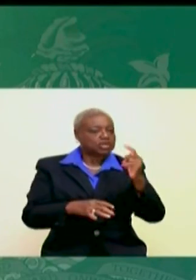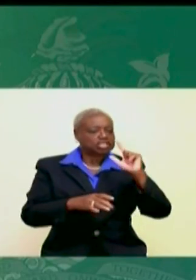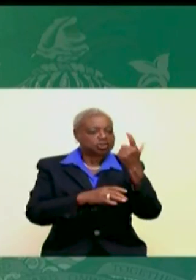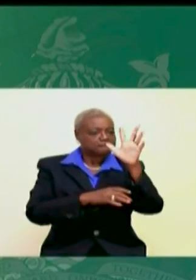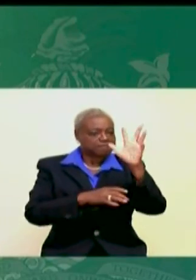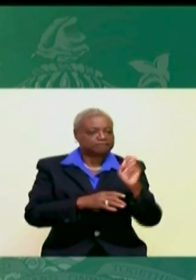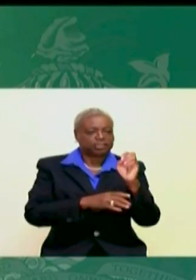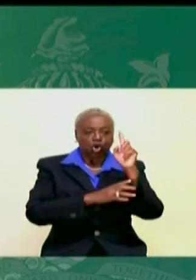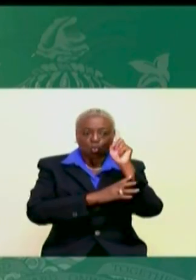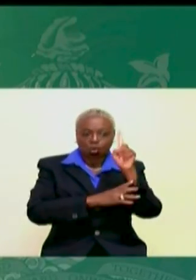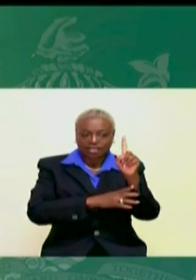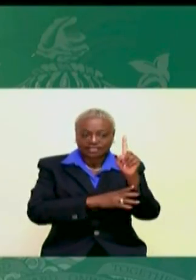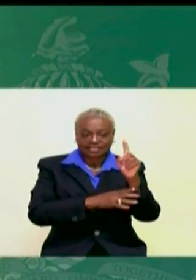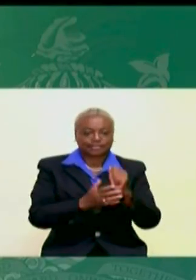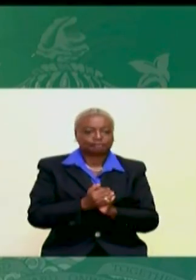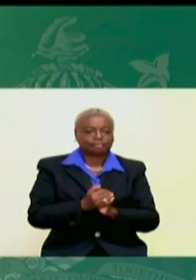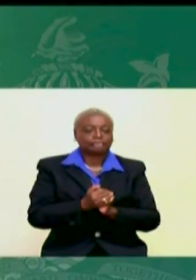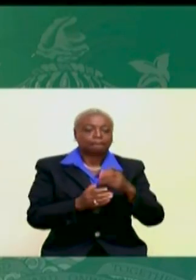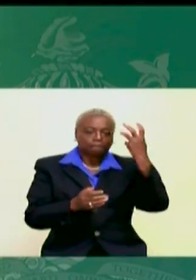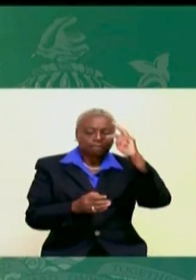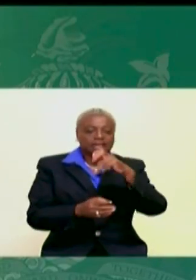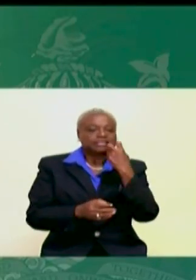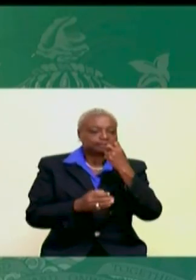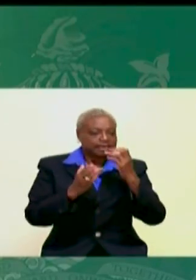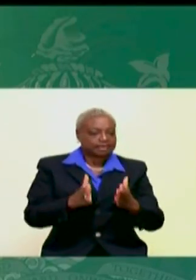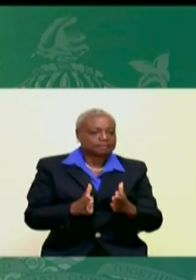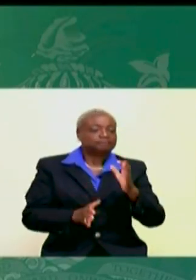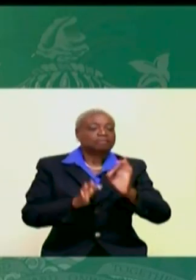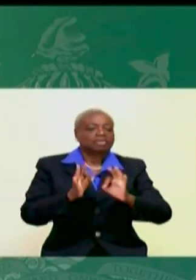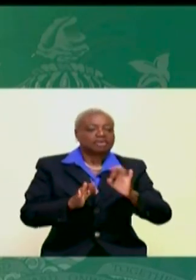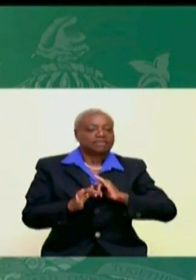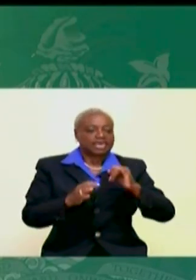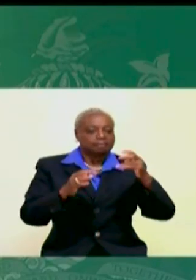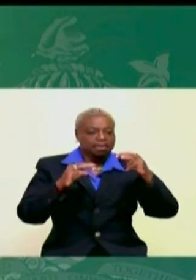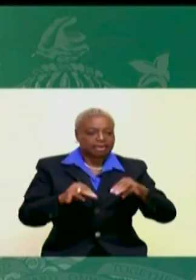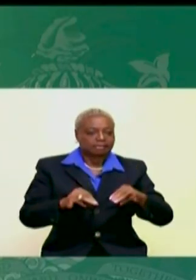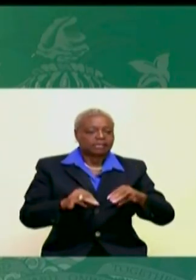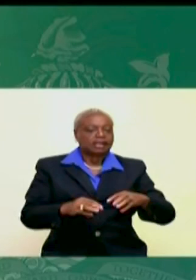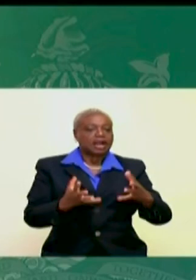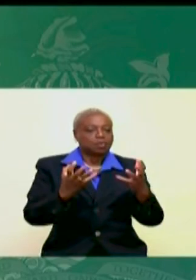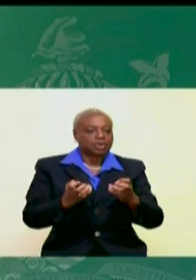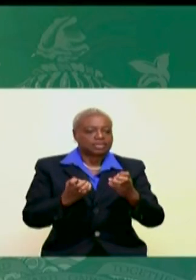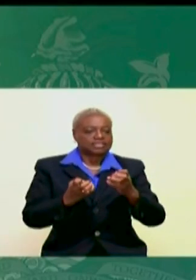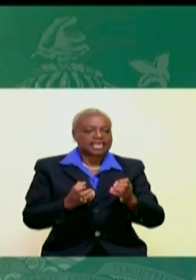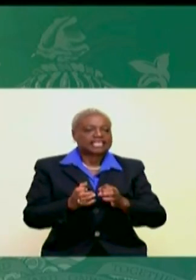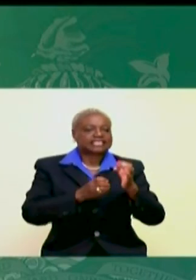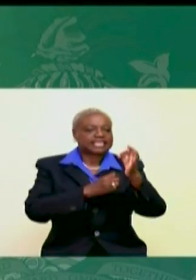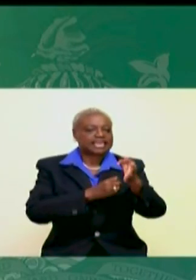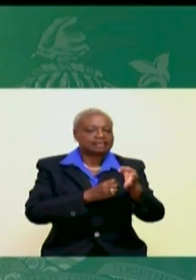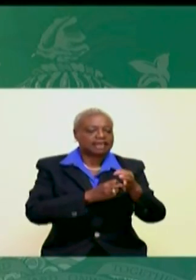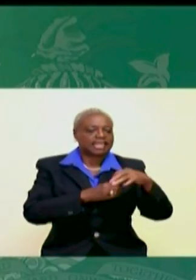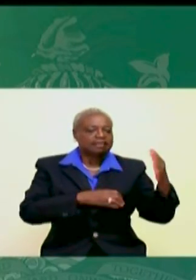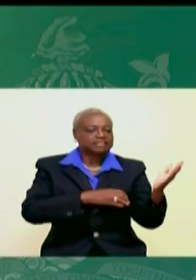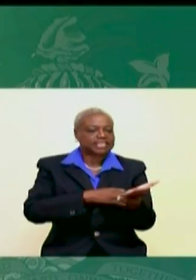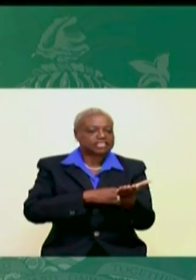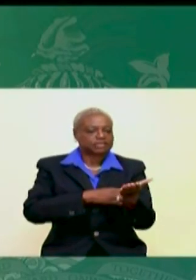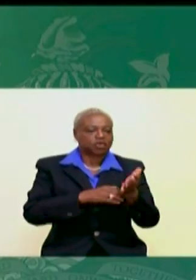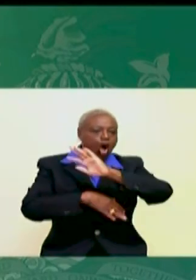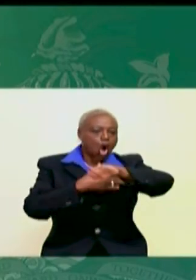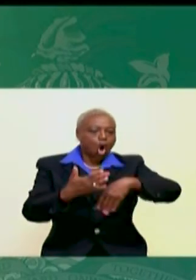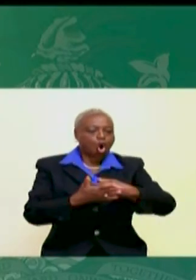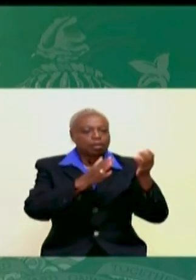once. Madam Speaker, if I may, I wish to extend an invite to all Bahamians to attend